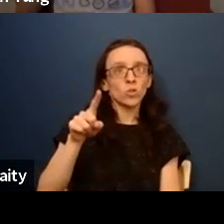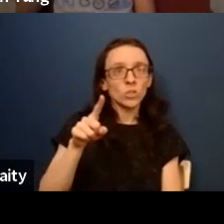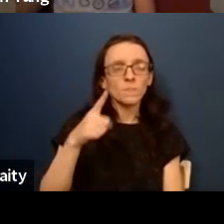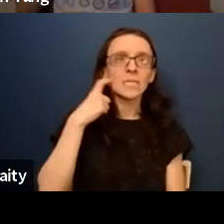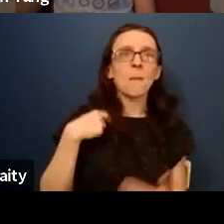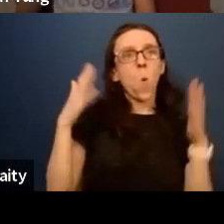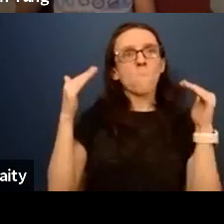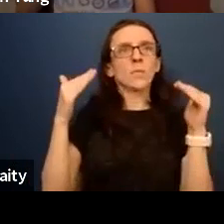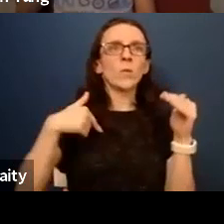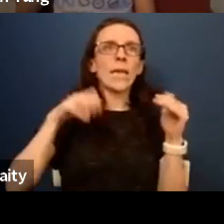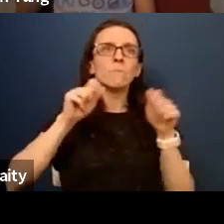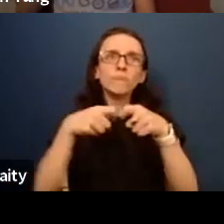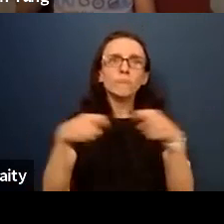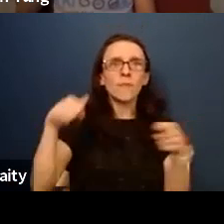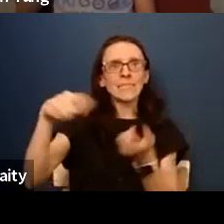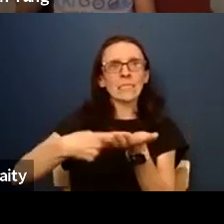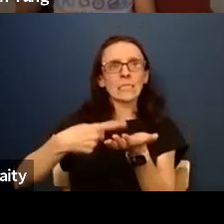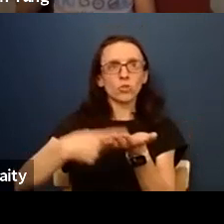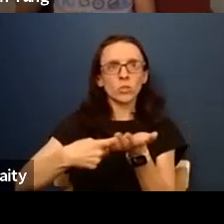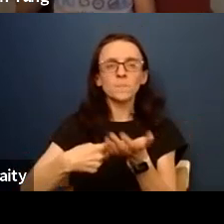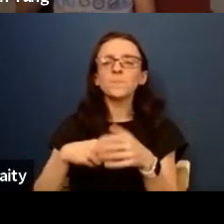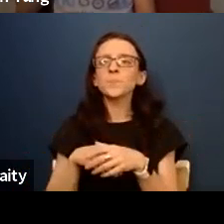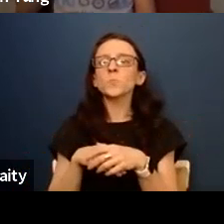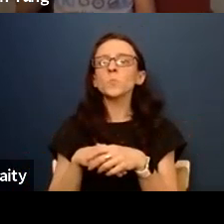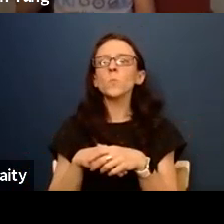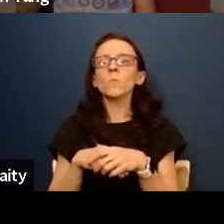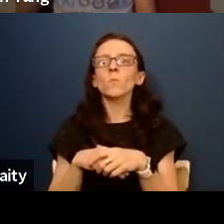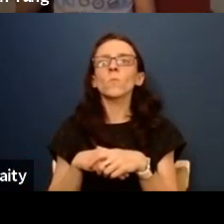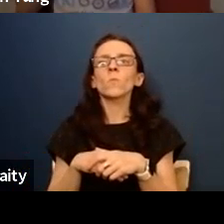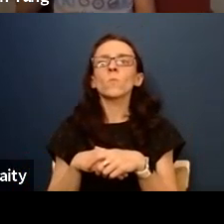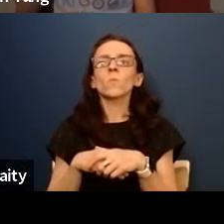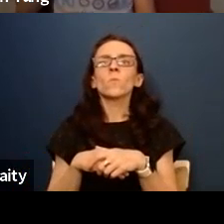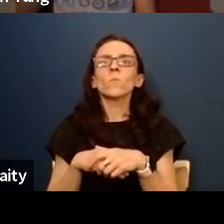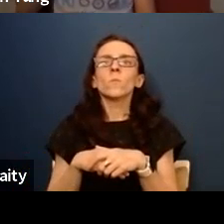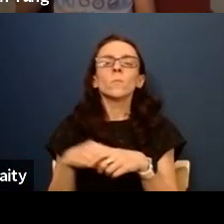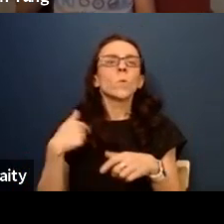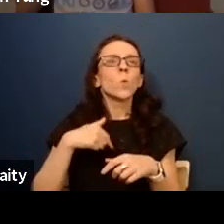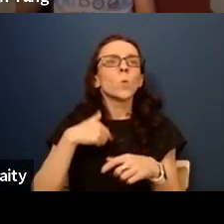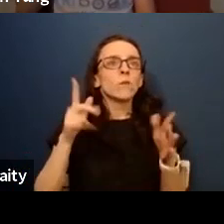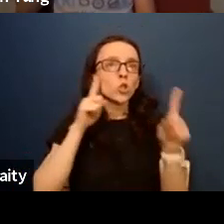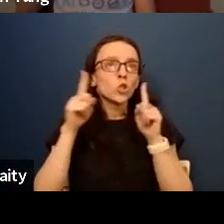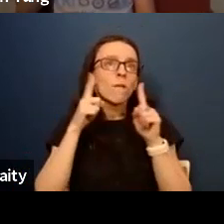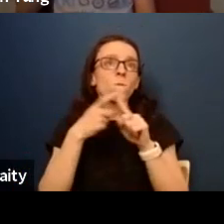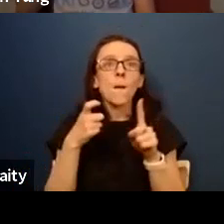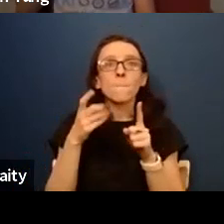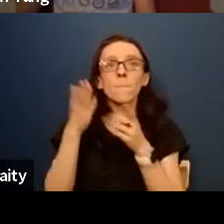possible. We've heard we've heard from the experts,